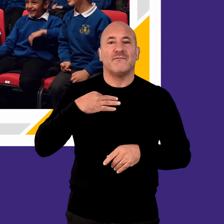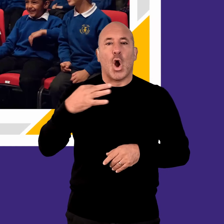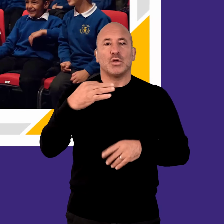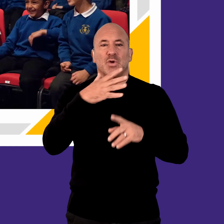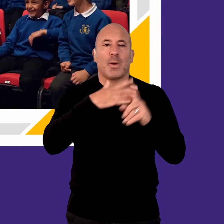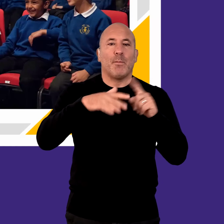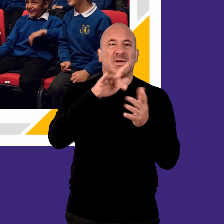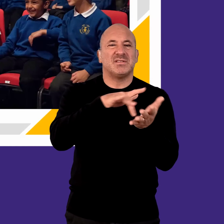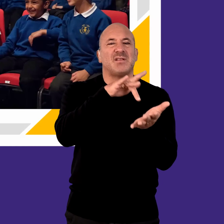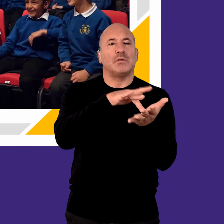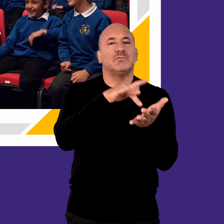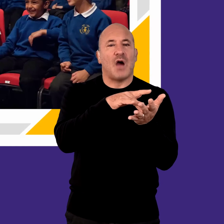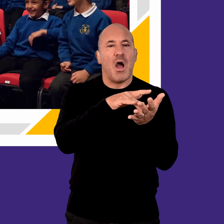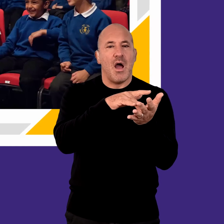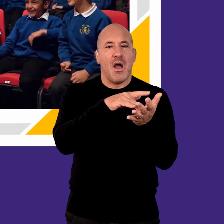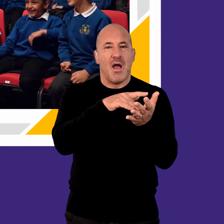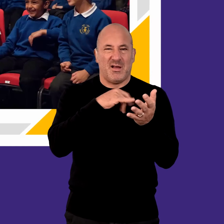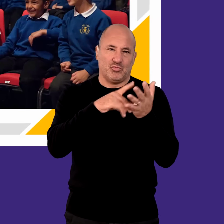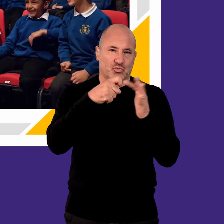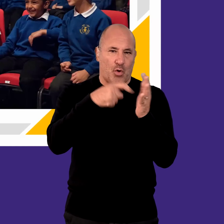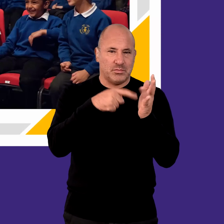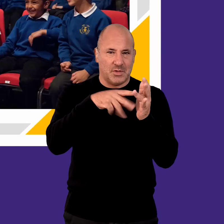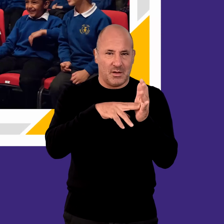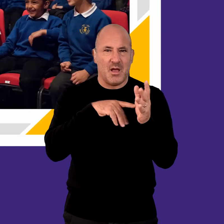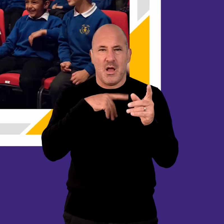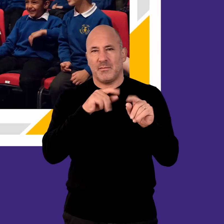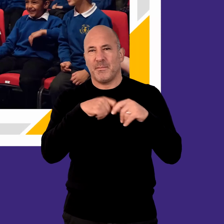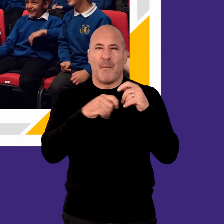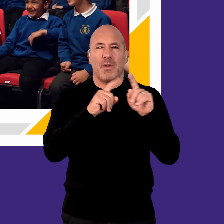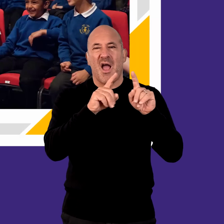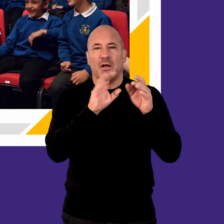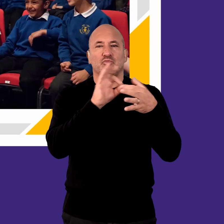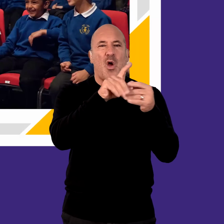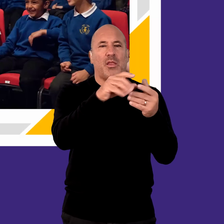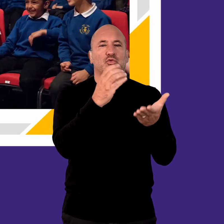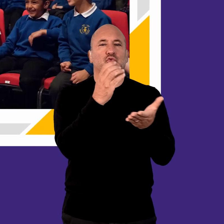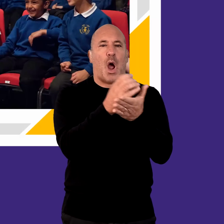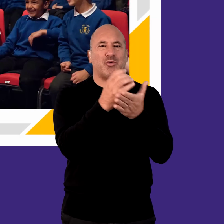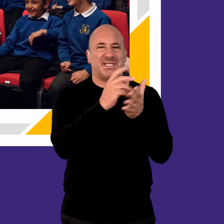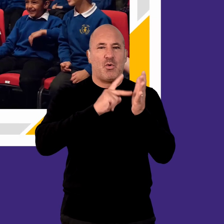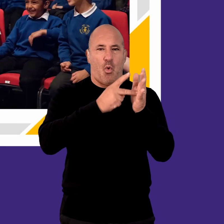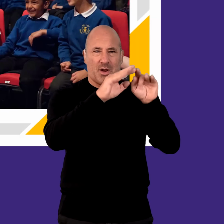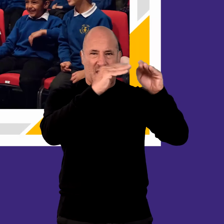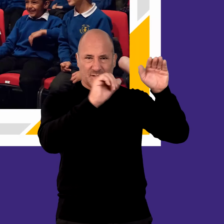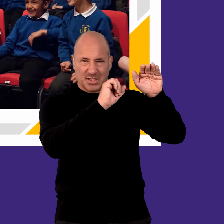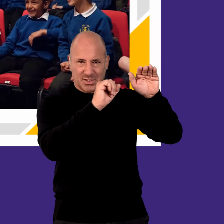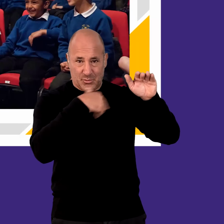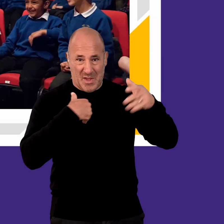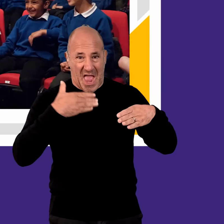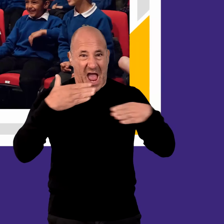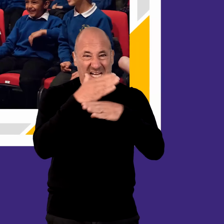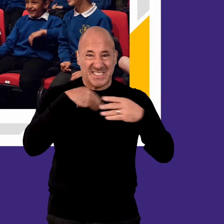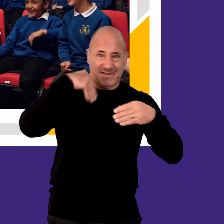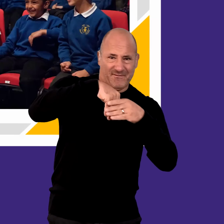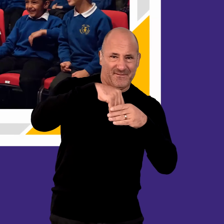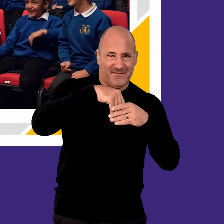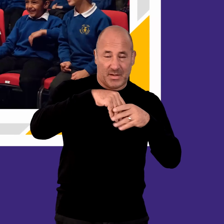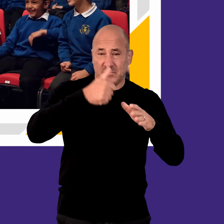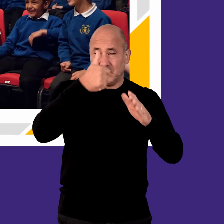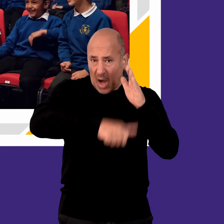one of the reasons that we aligned ourselves with the voluntary and community sector in Stockton and joined the kind of third sector